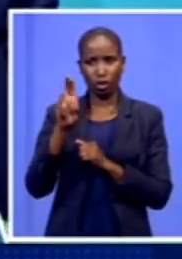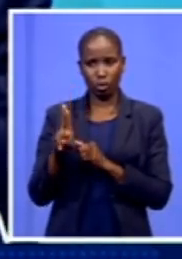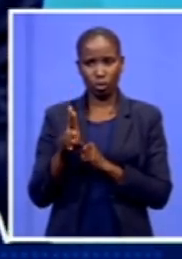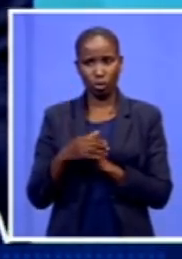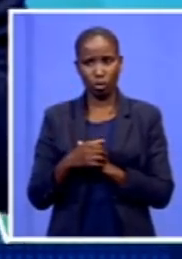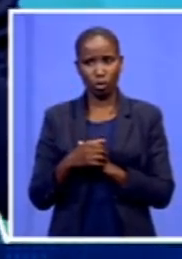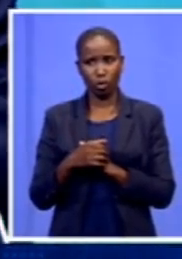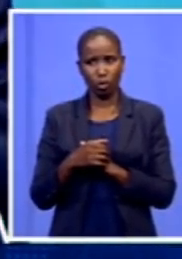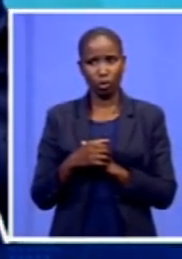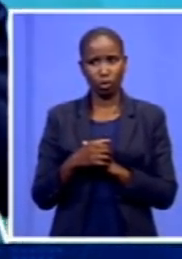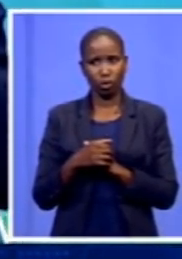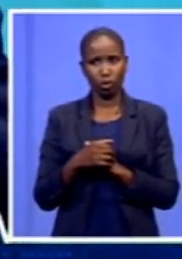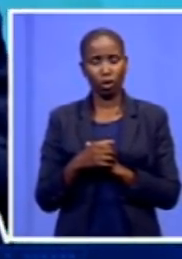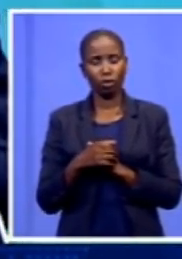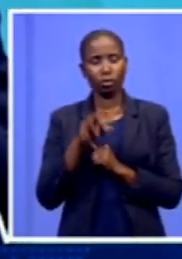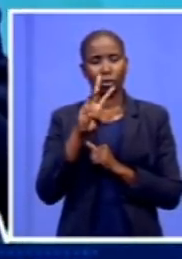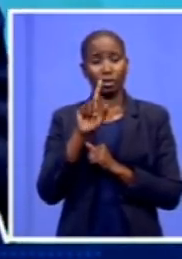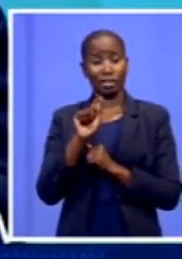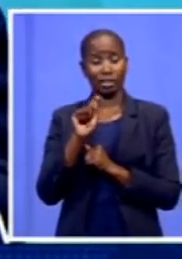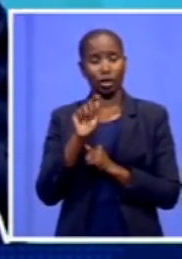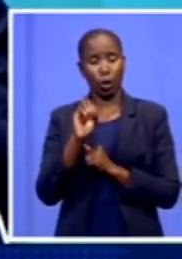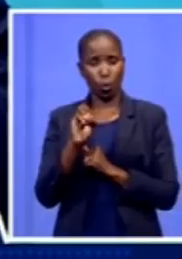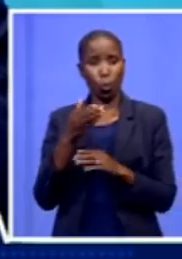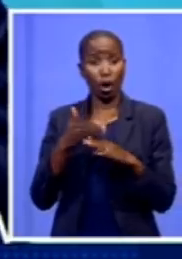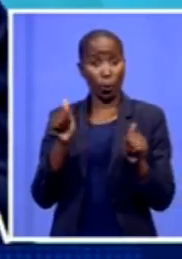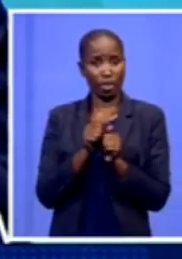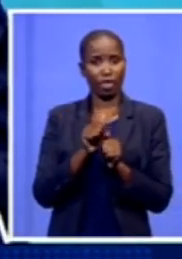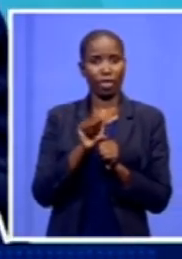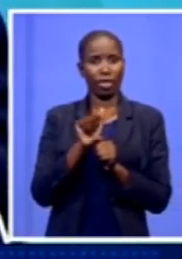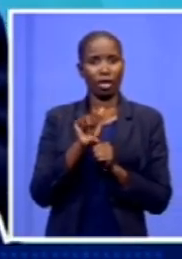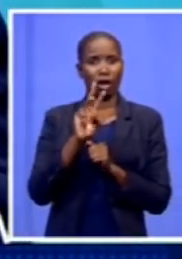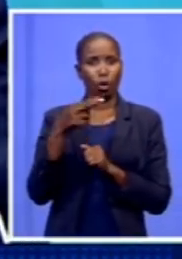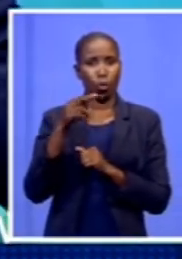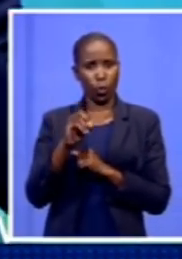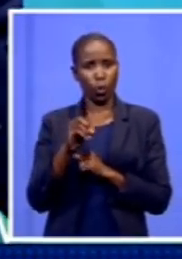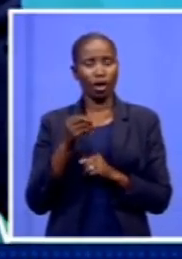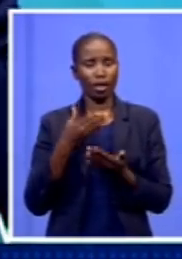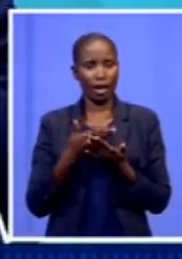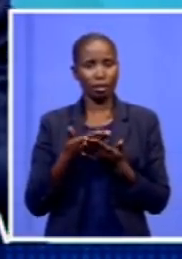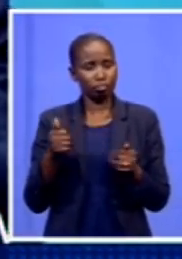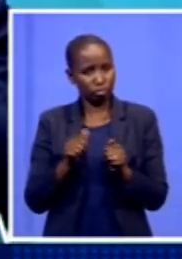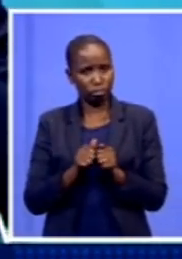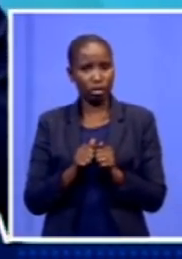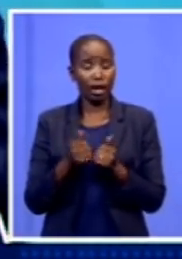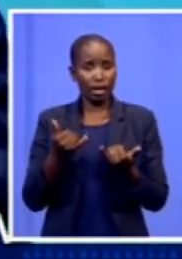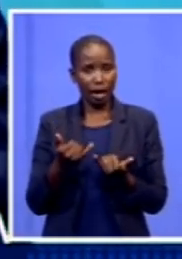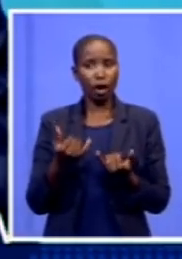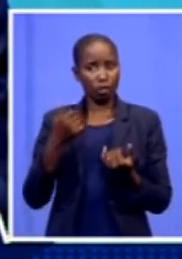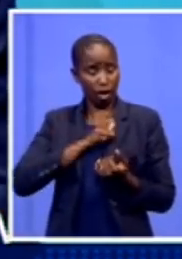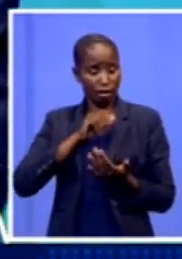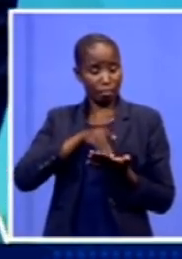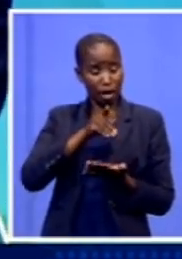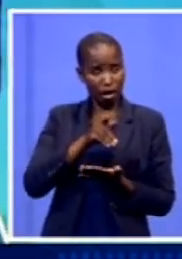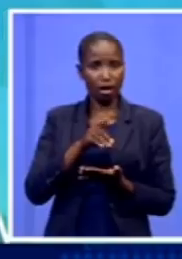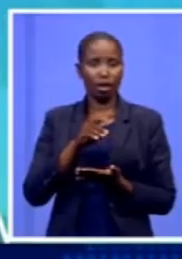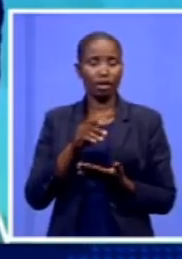we have achieved this goal of making donations. Now we are succeeding with the technology transfer